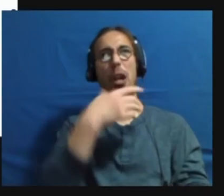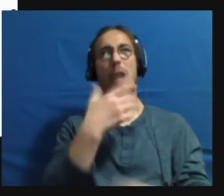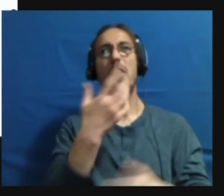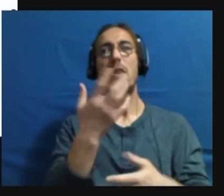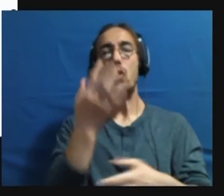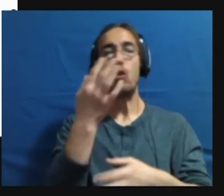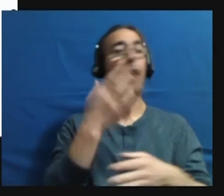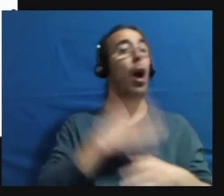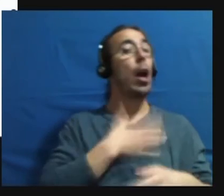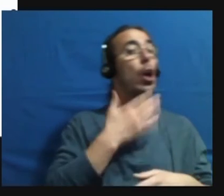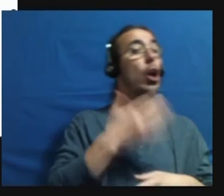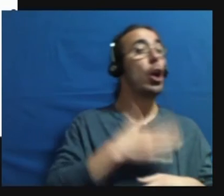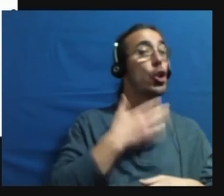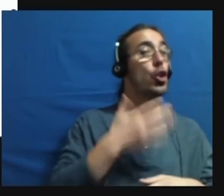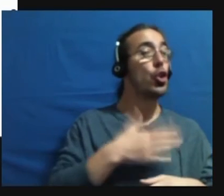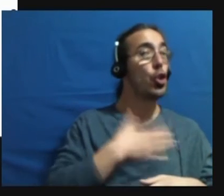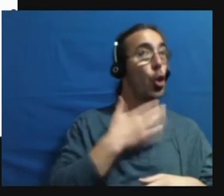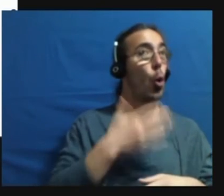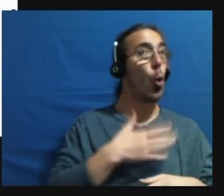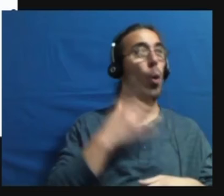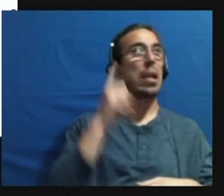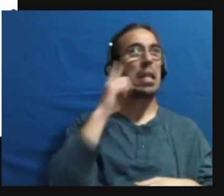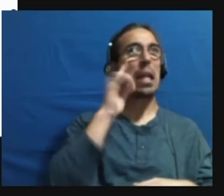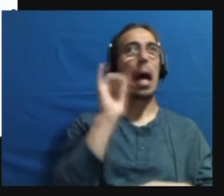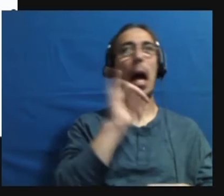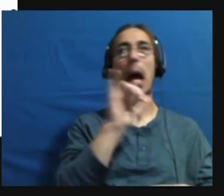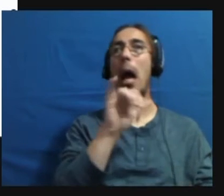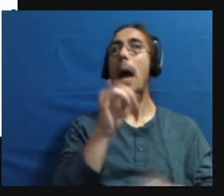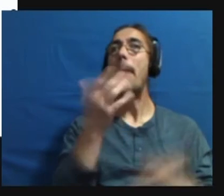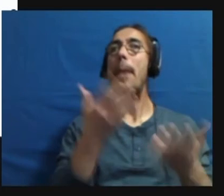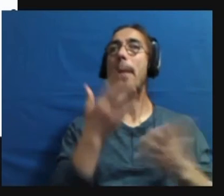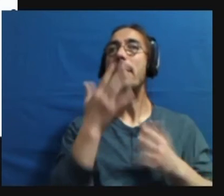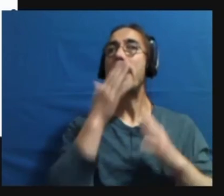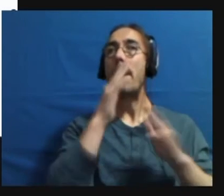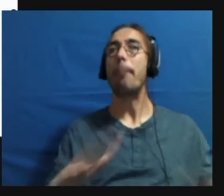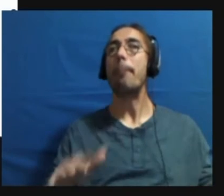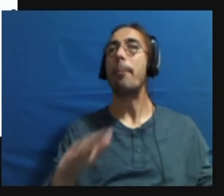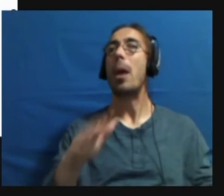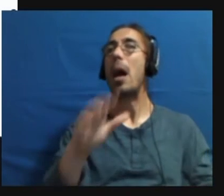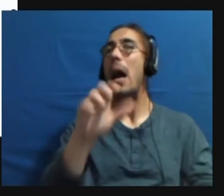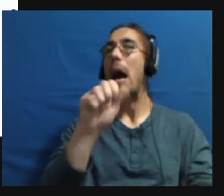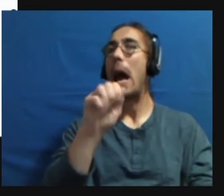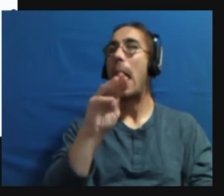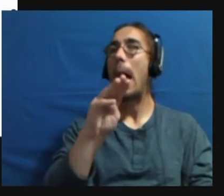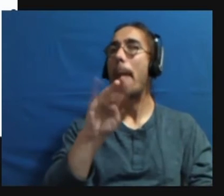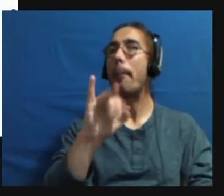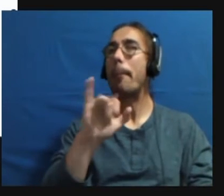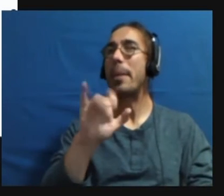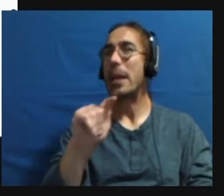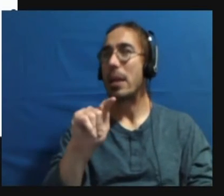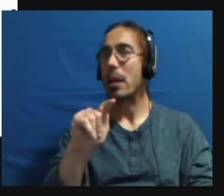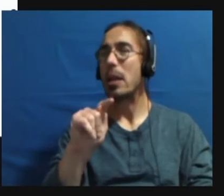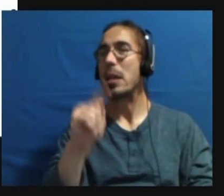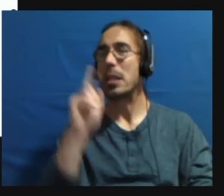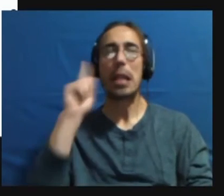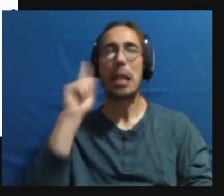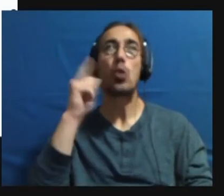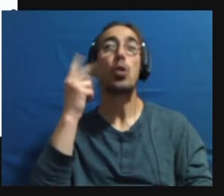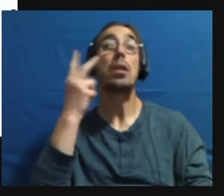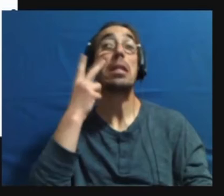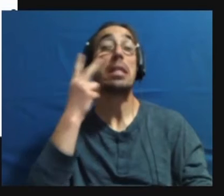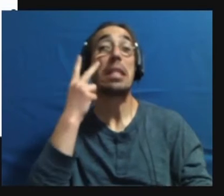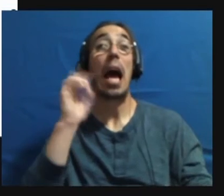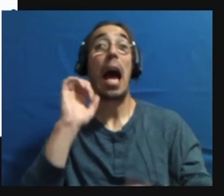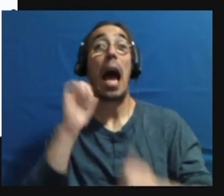for him, like some ambient sounds, and see how your child responds to that. So I would say first